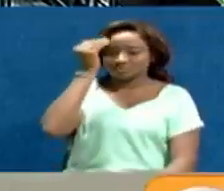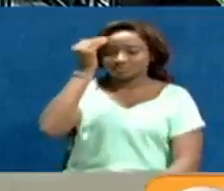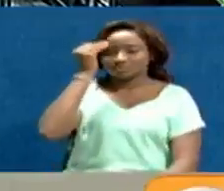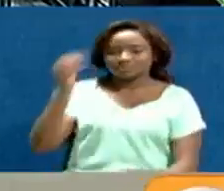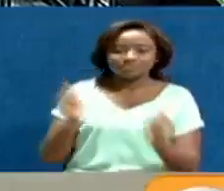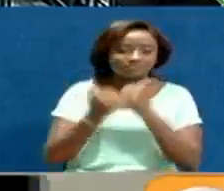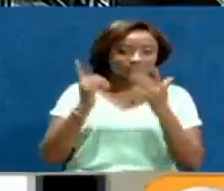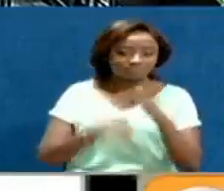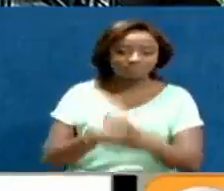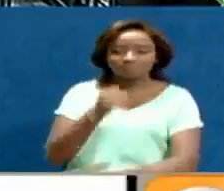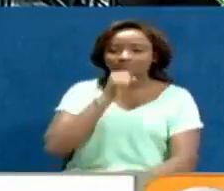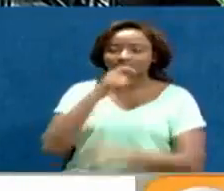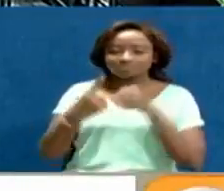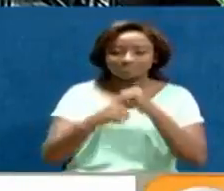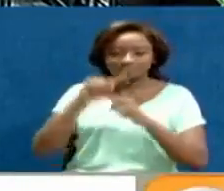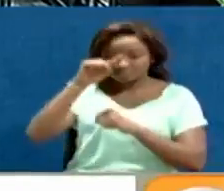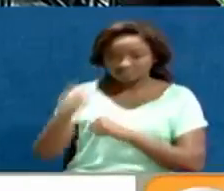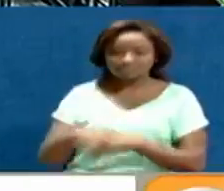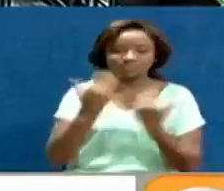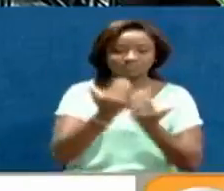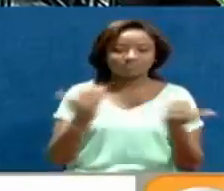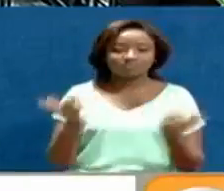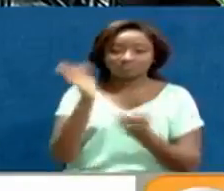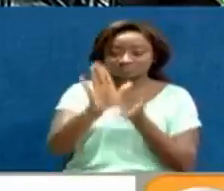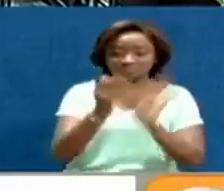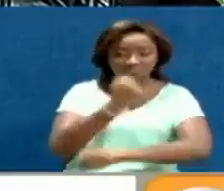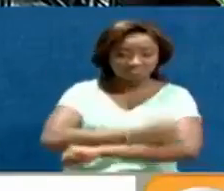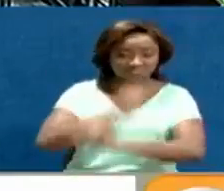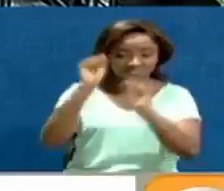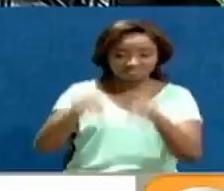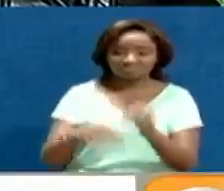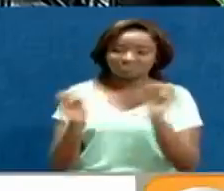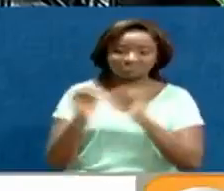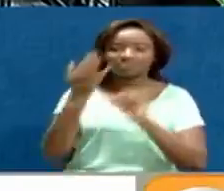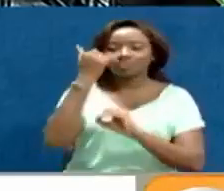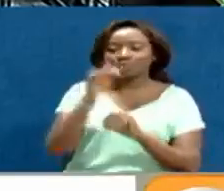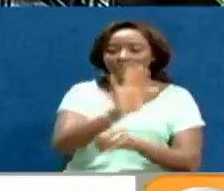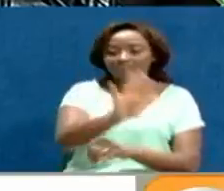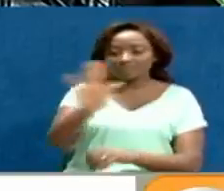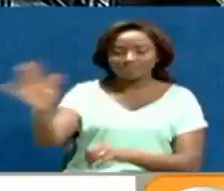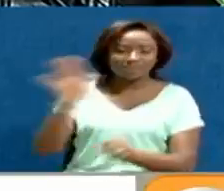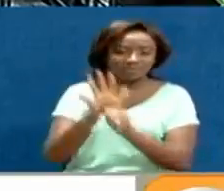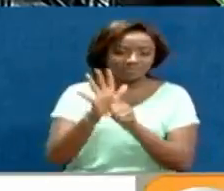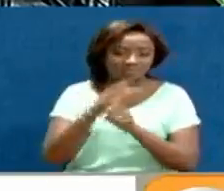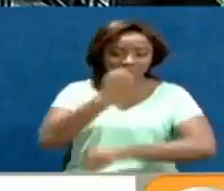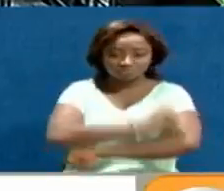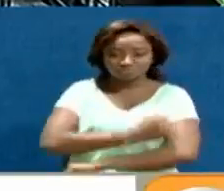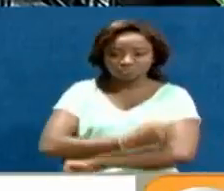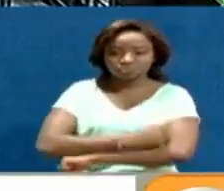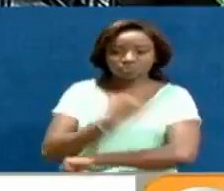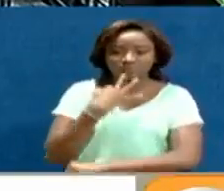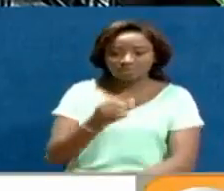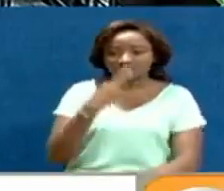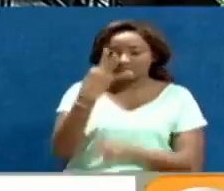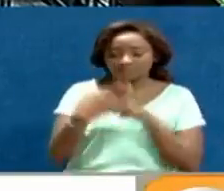And over 56,000 learners will have no schools to report back to come Monday next week, after it emerged that